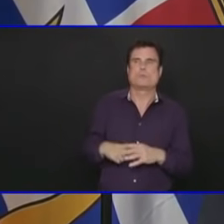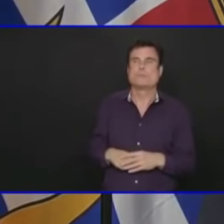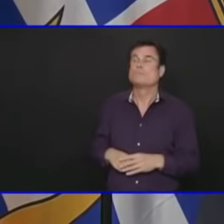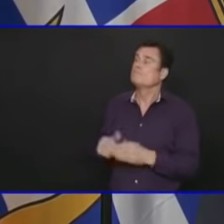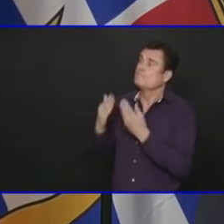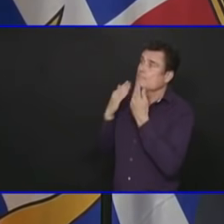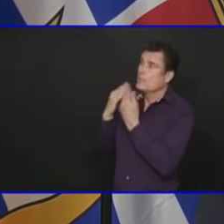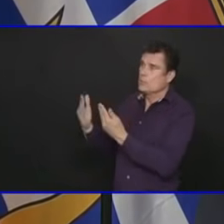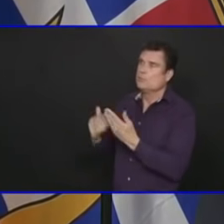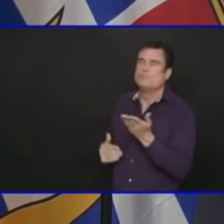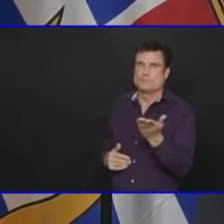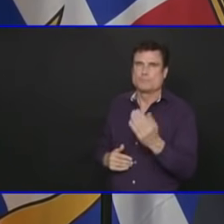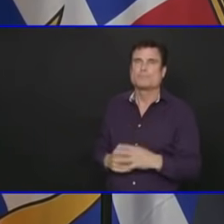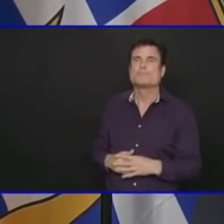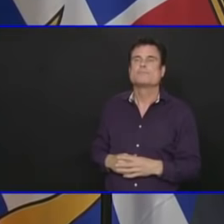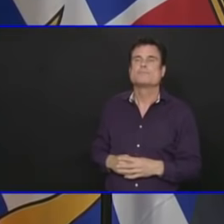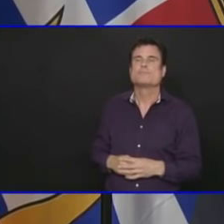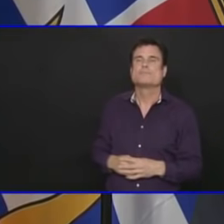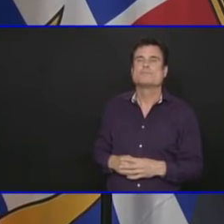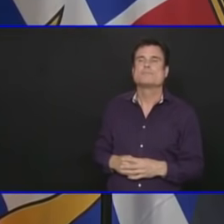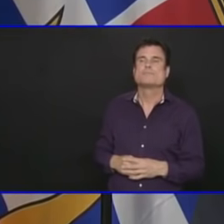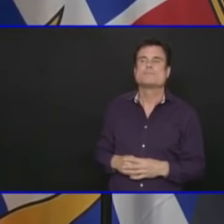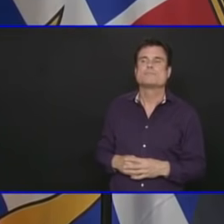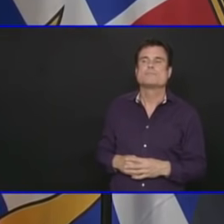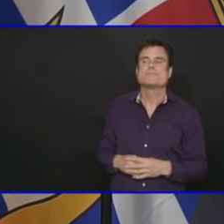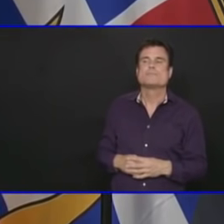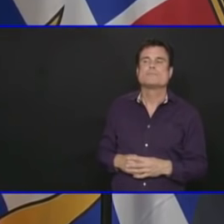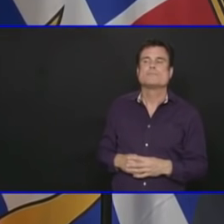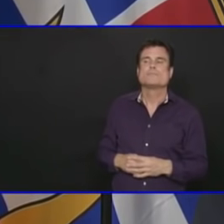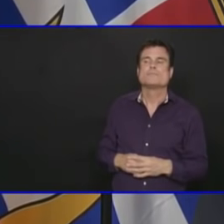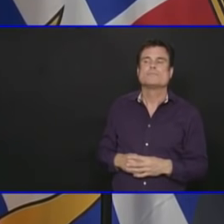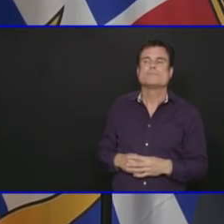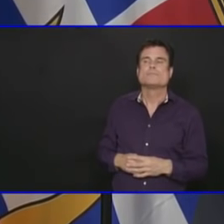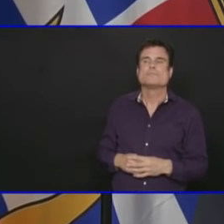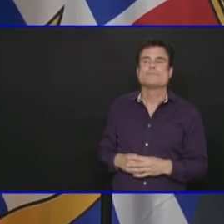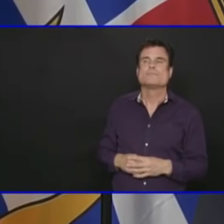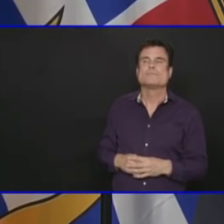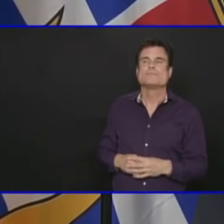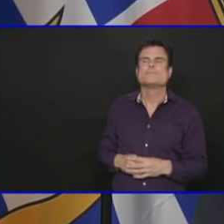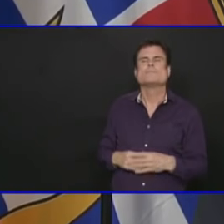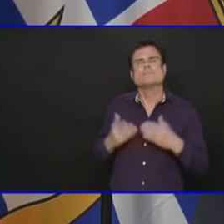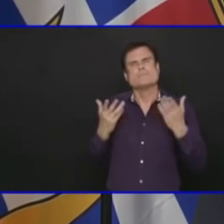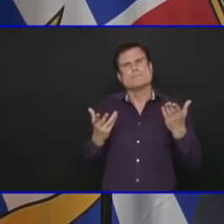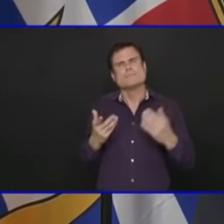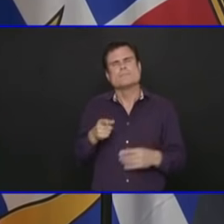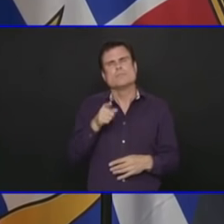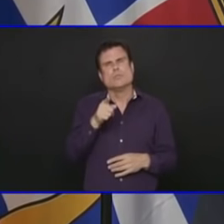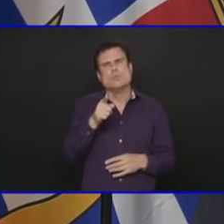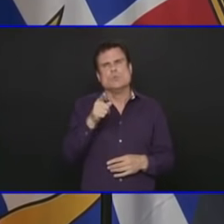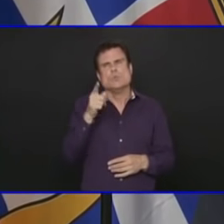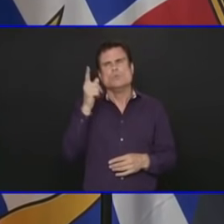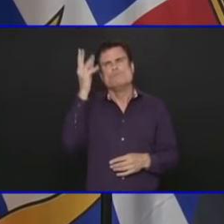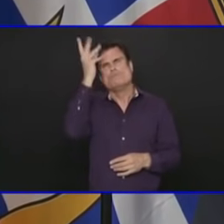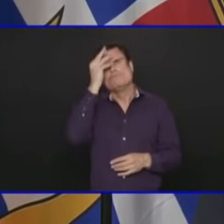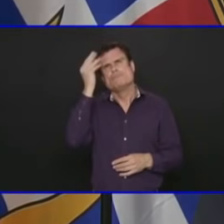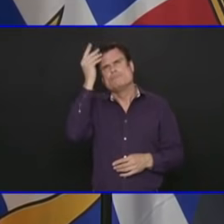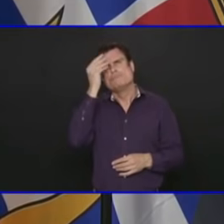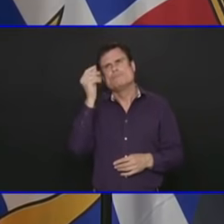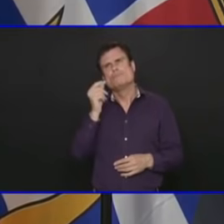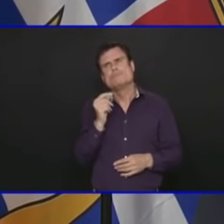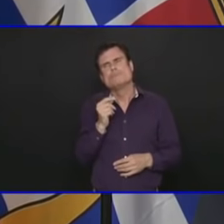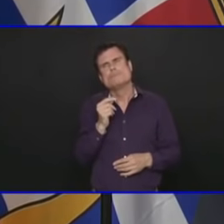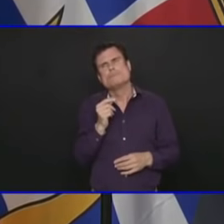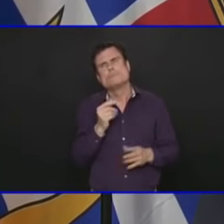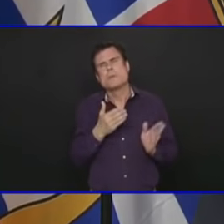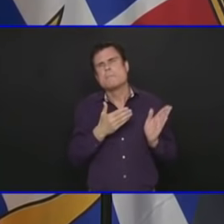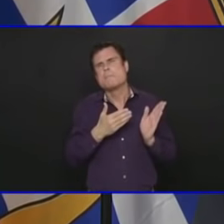your, relaxing and changing of measures strategy. When we think about crisis or pandemic fatigue, when we